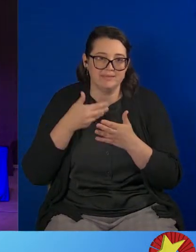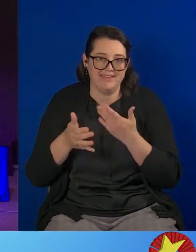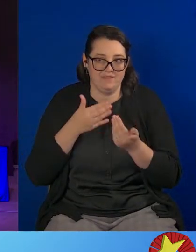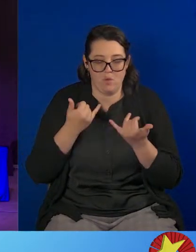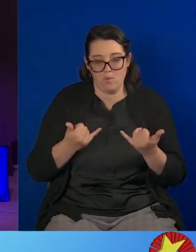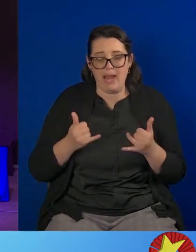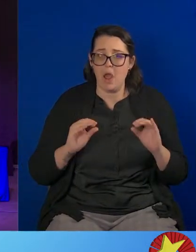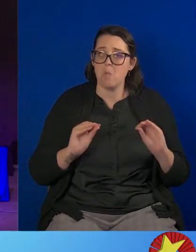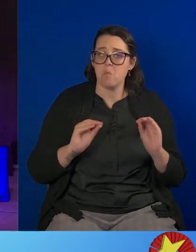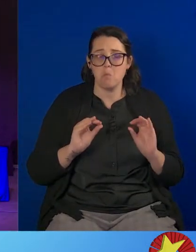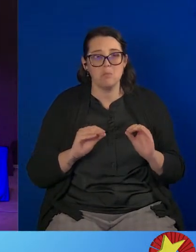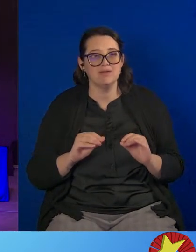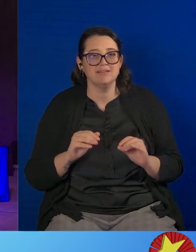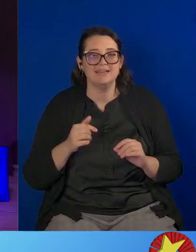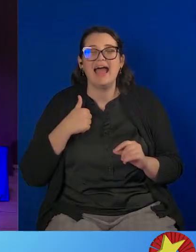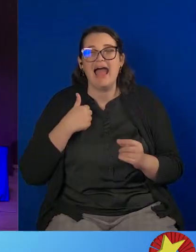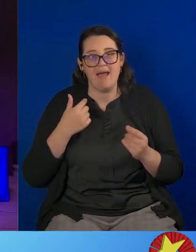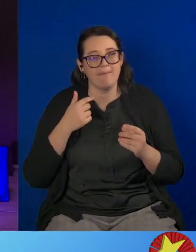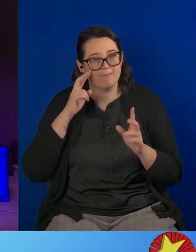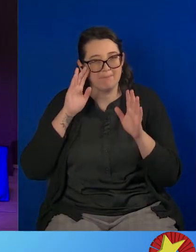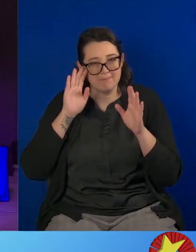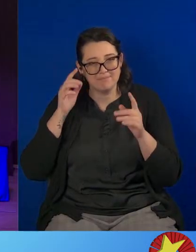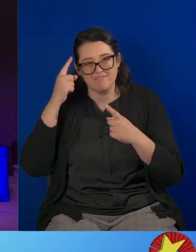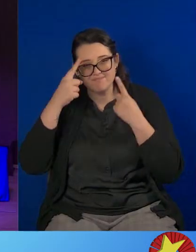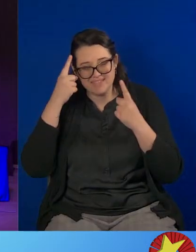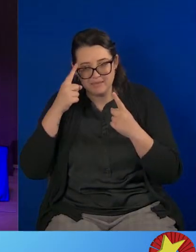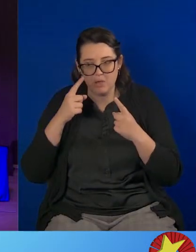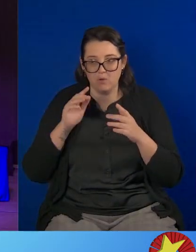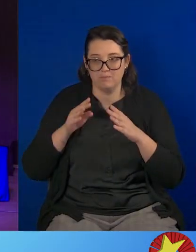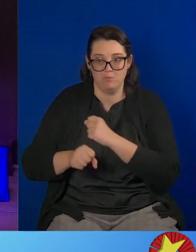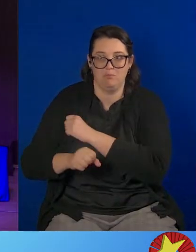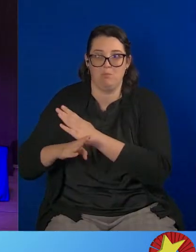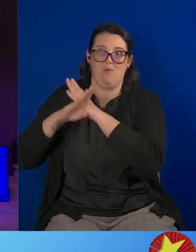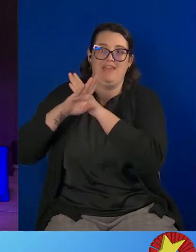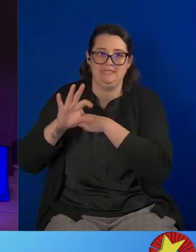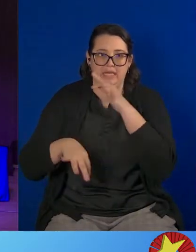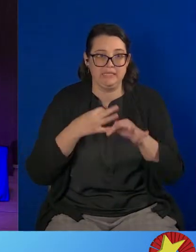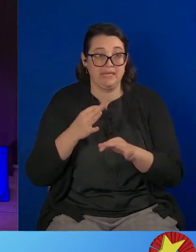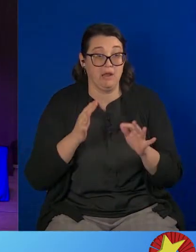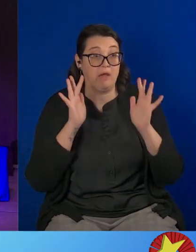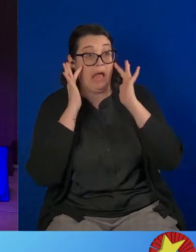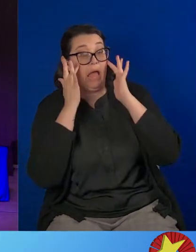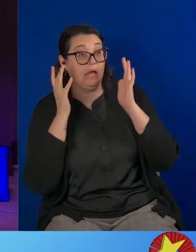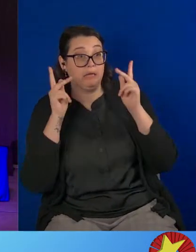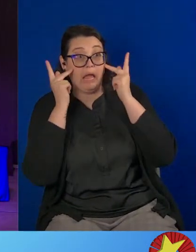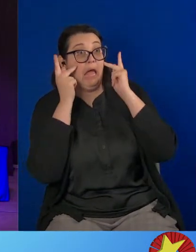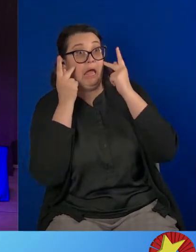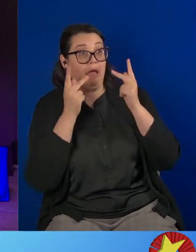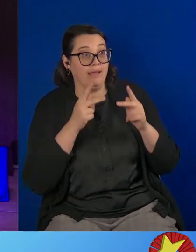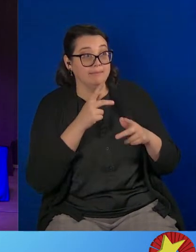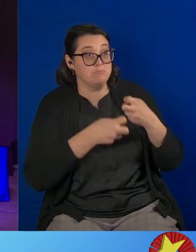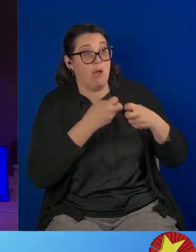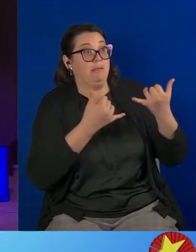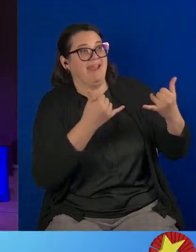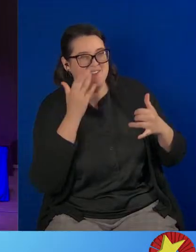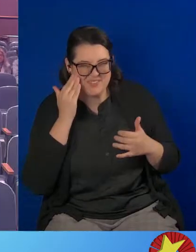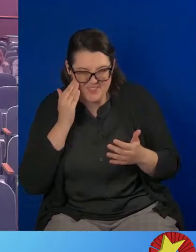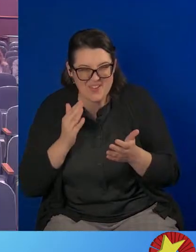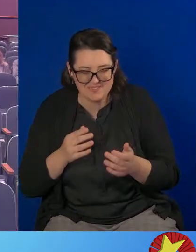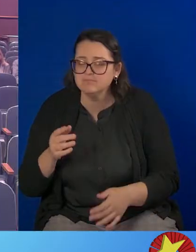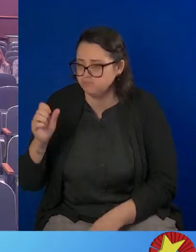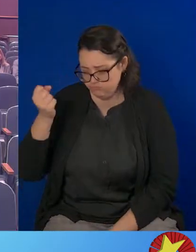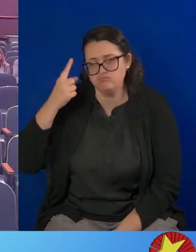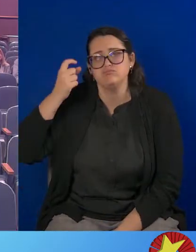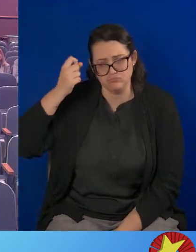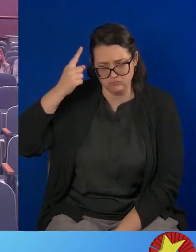now. It's a prevent versus holy cow. Does that make sense? Yes, yes, it does. And of course, I know